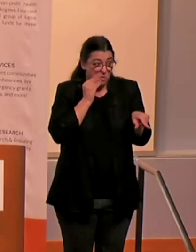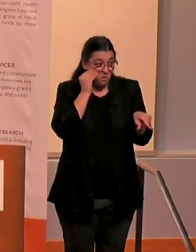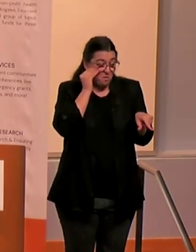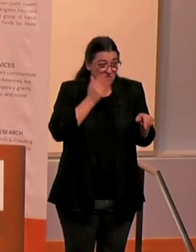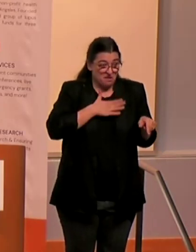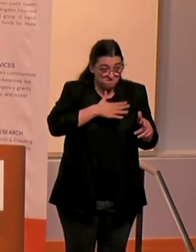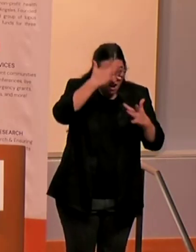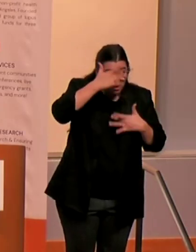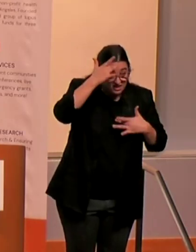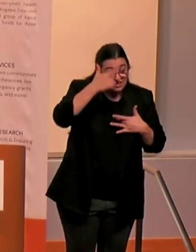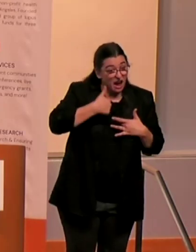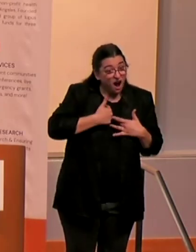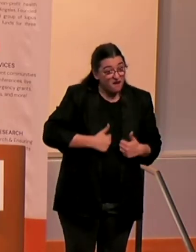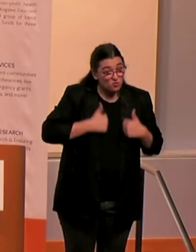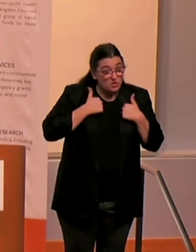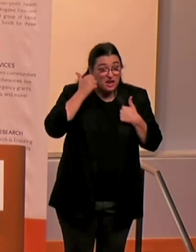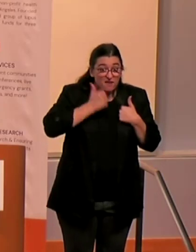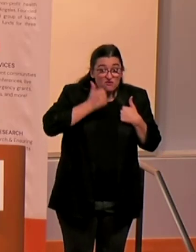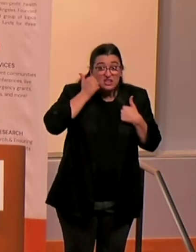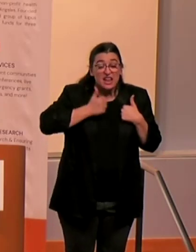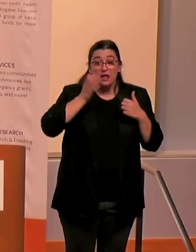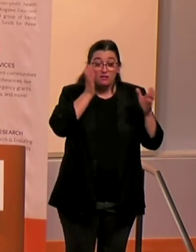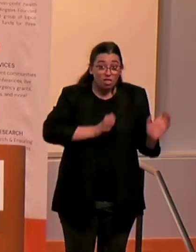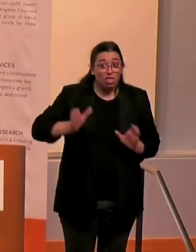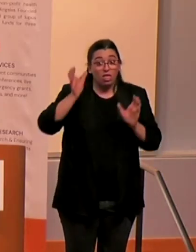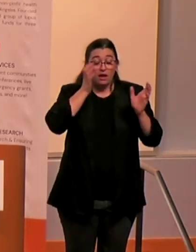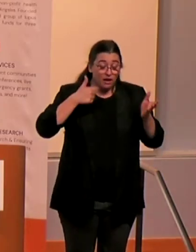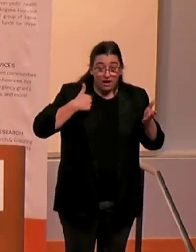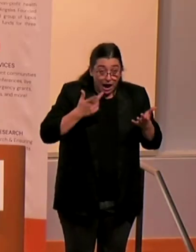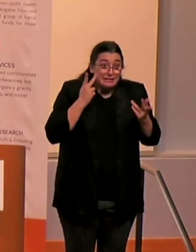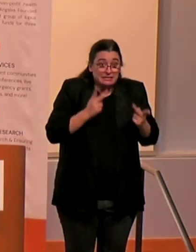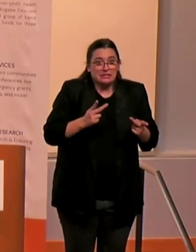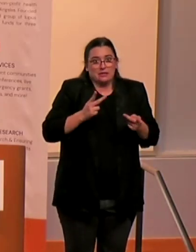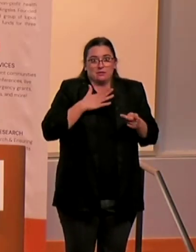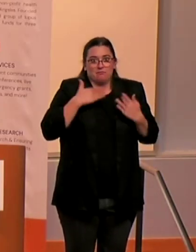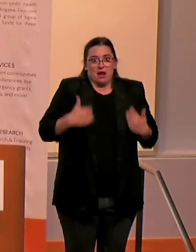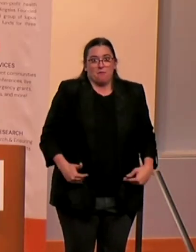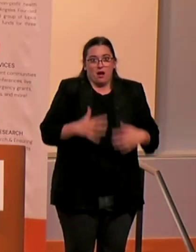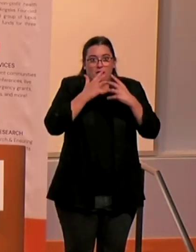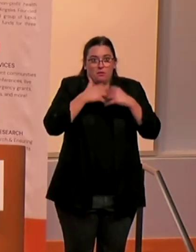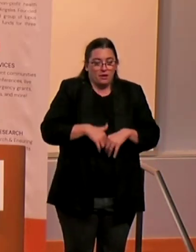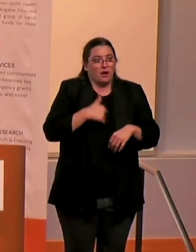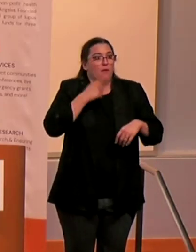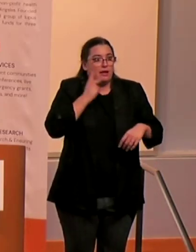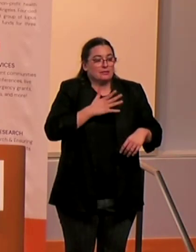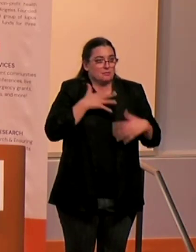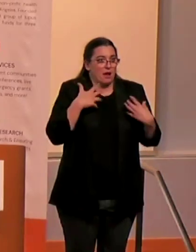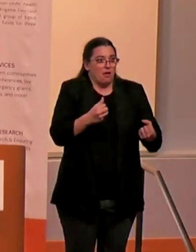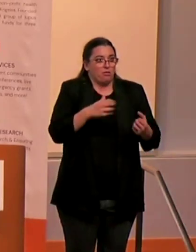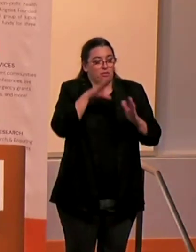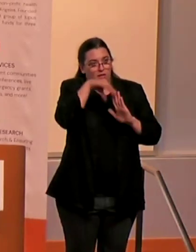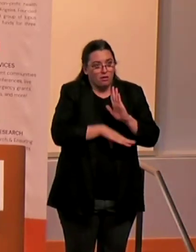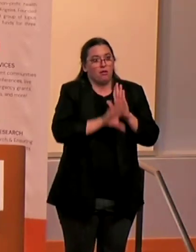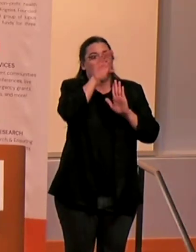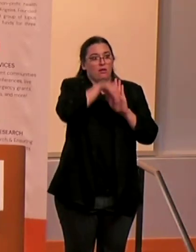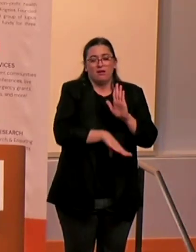with it day in and day out. And I see what it is every day. And not every case is the same. So I may